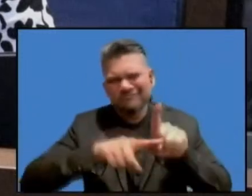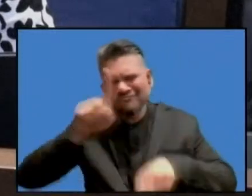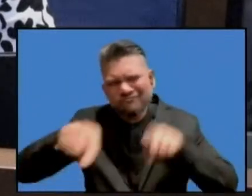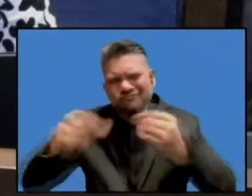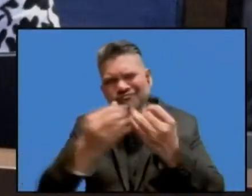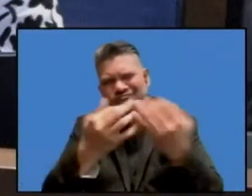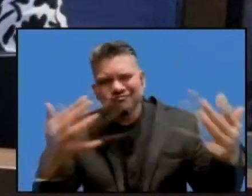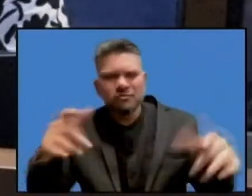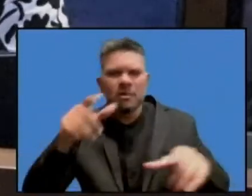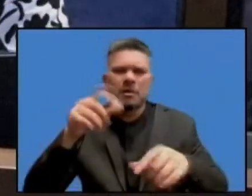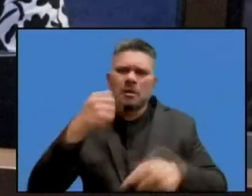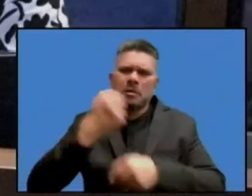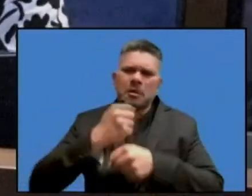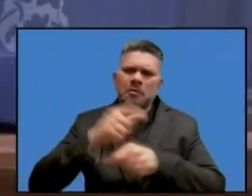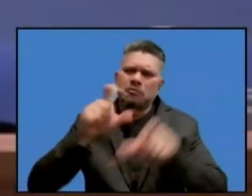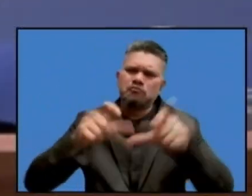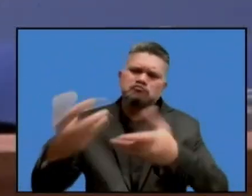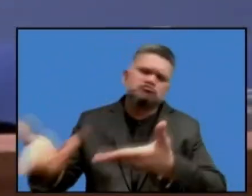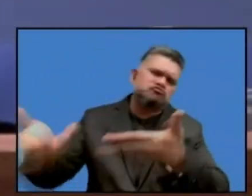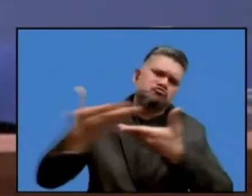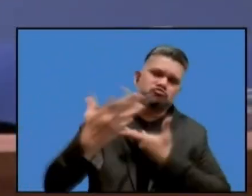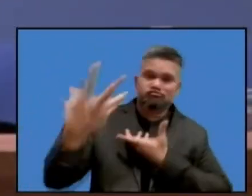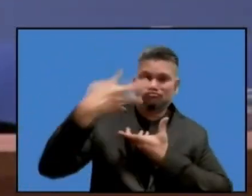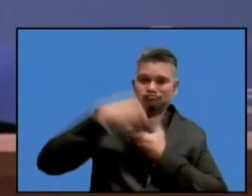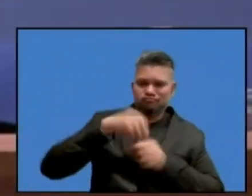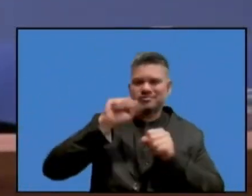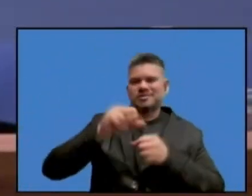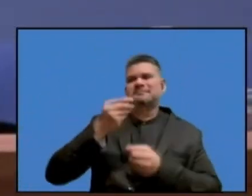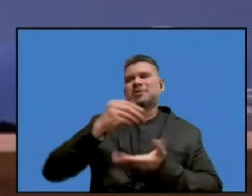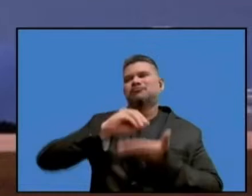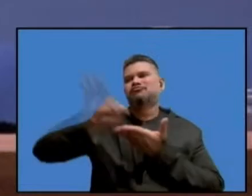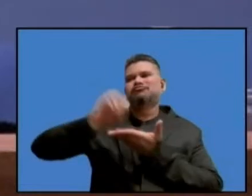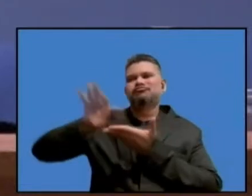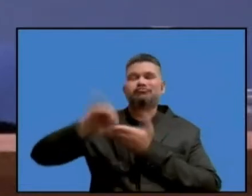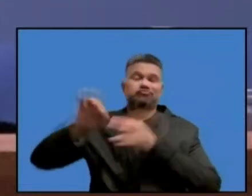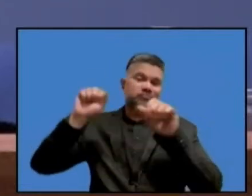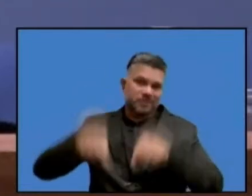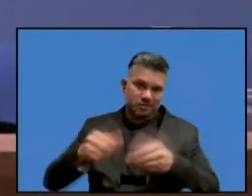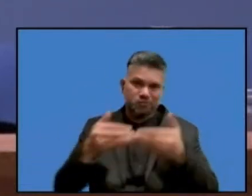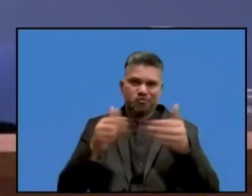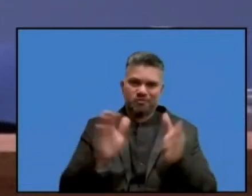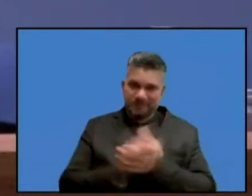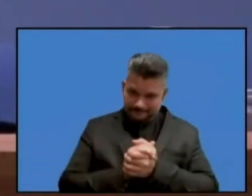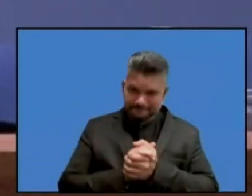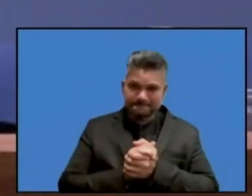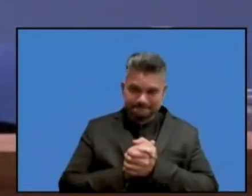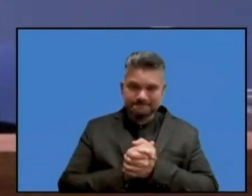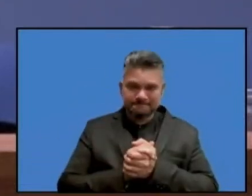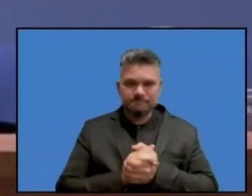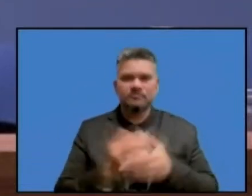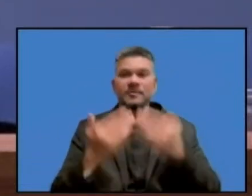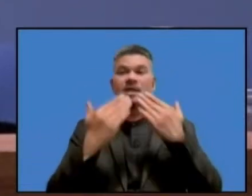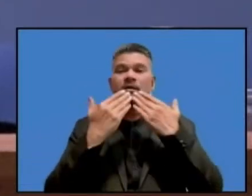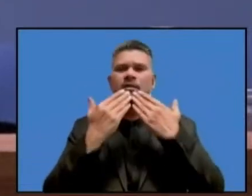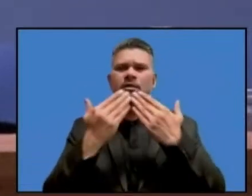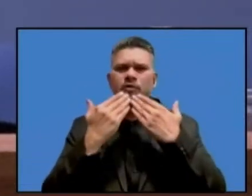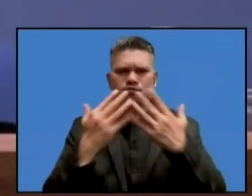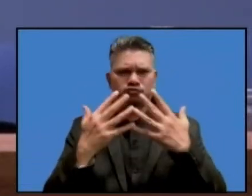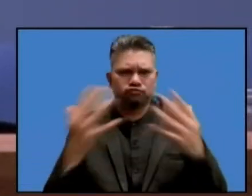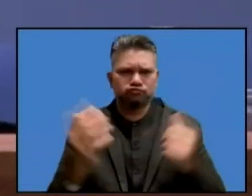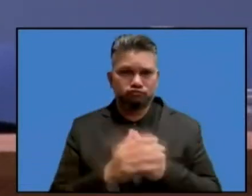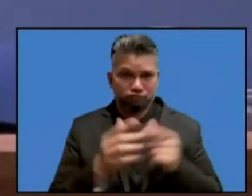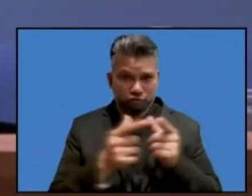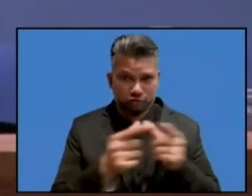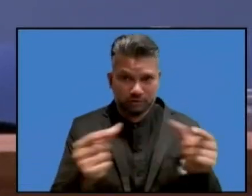you. I thank you so much for the delegates from Japan. And now may I